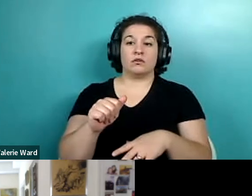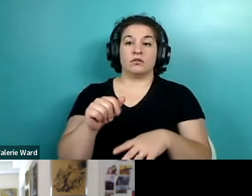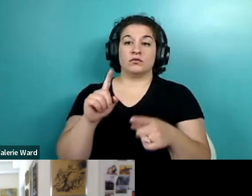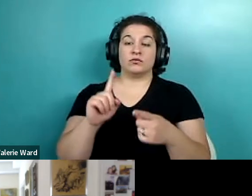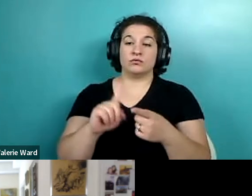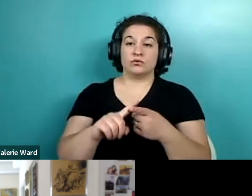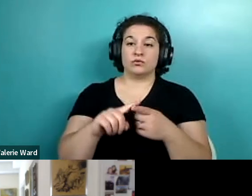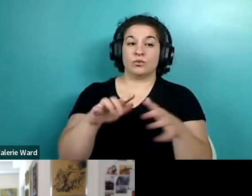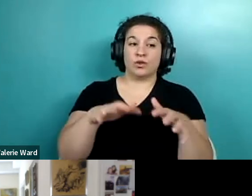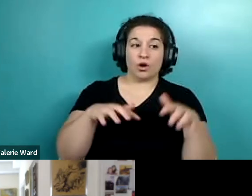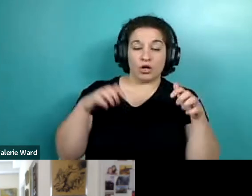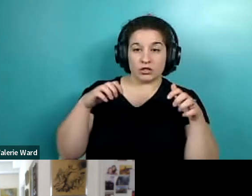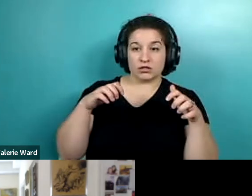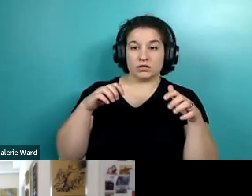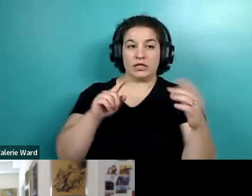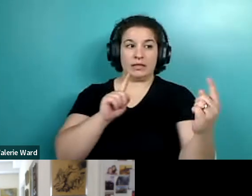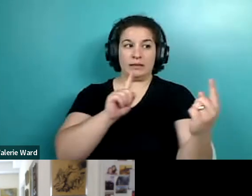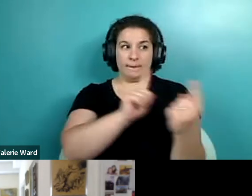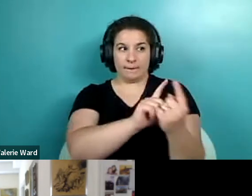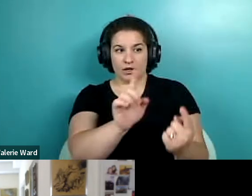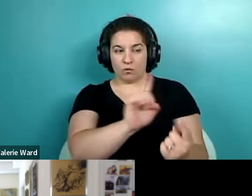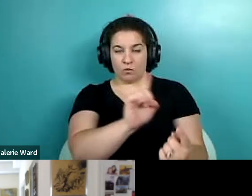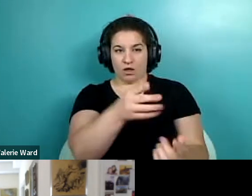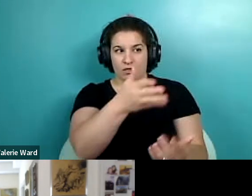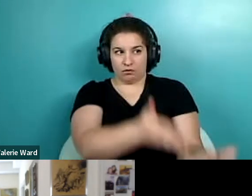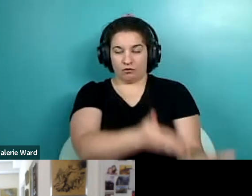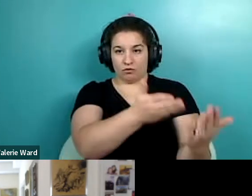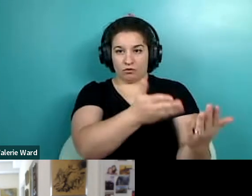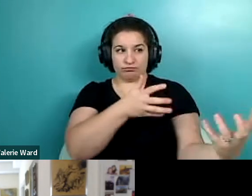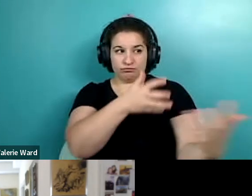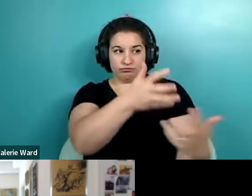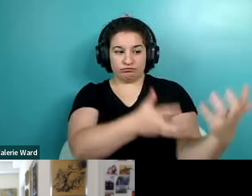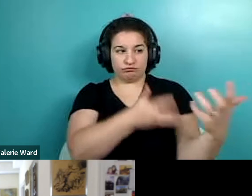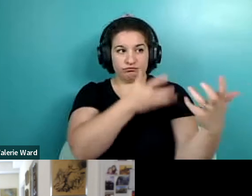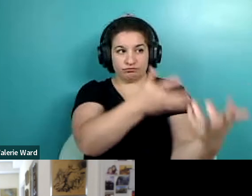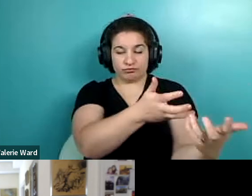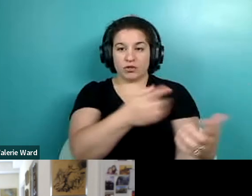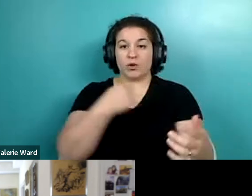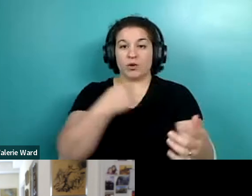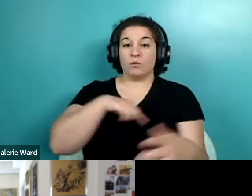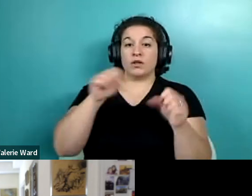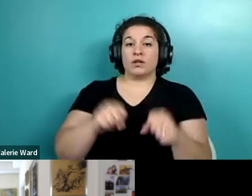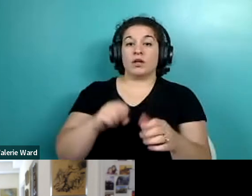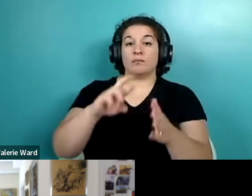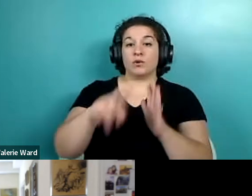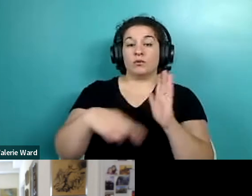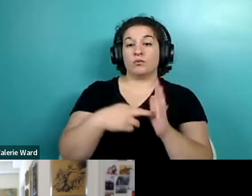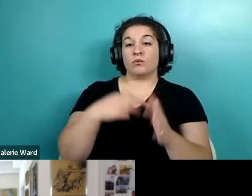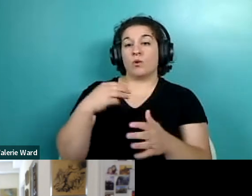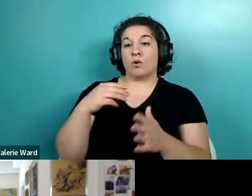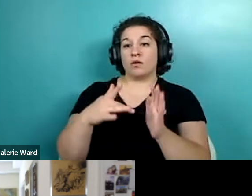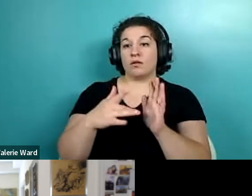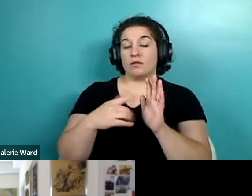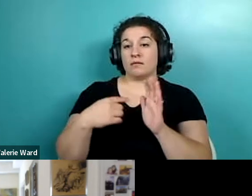them where they are. And I think we can be role models in terms of highlighting these issues as well